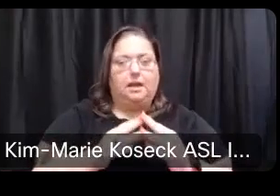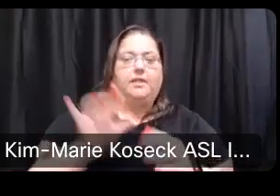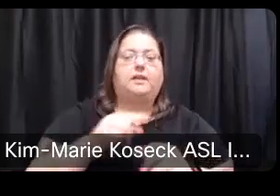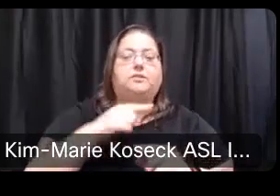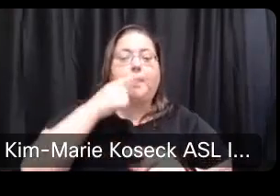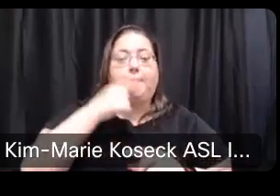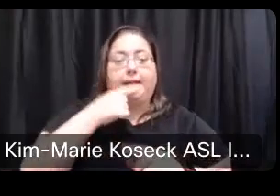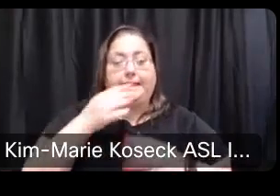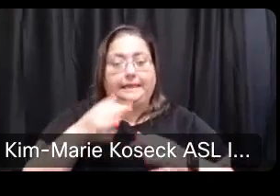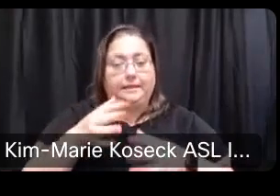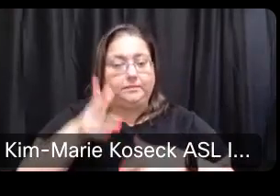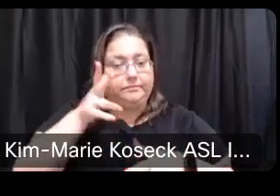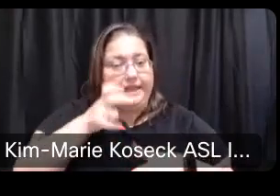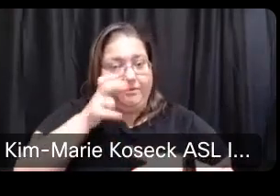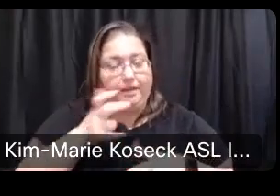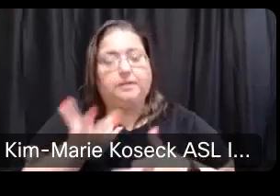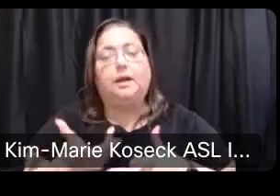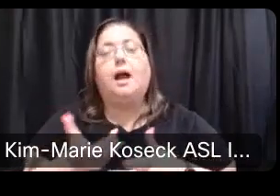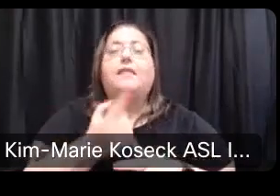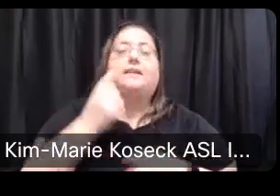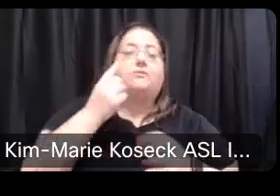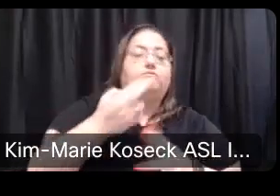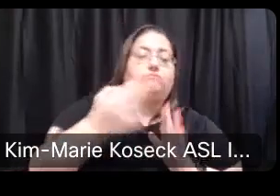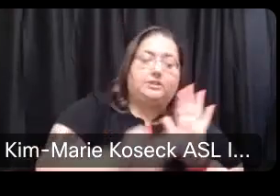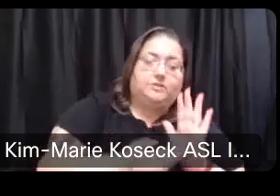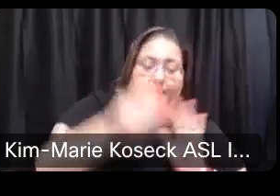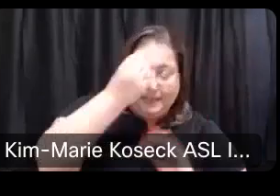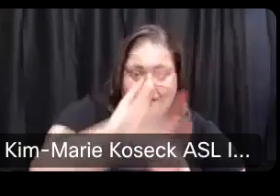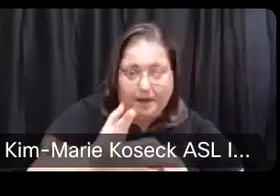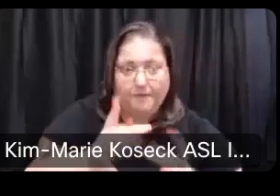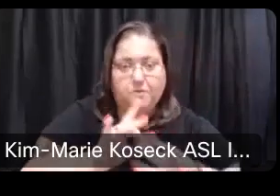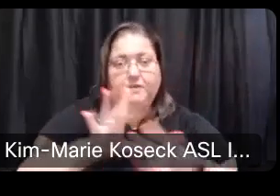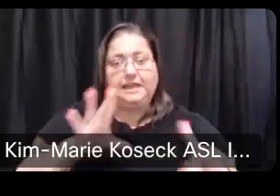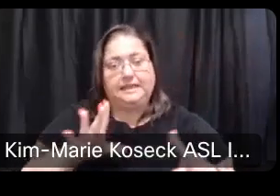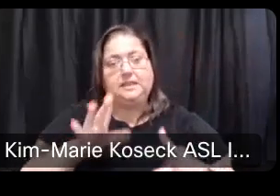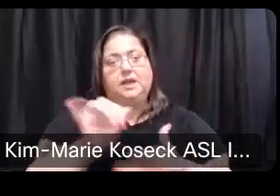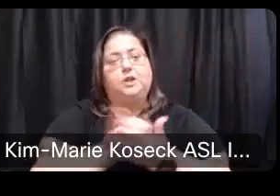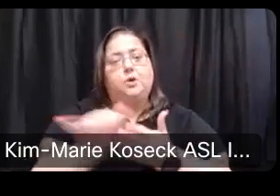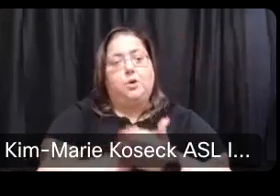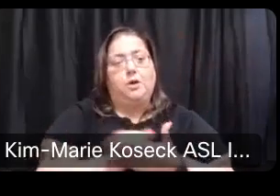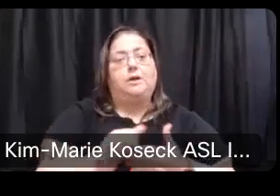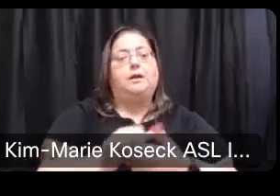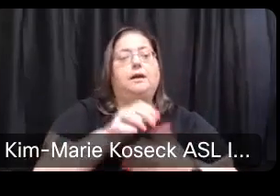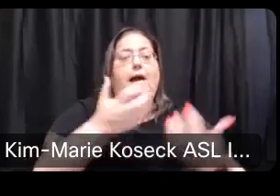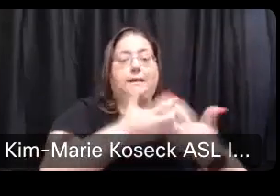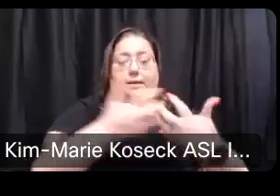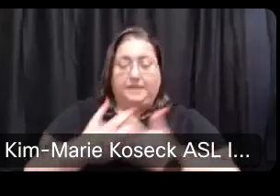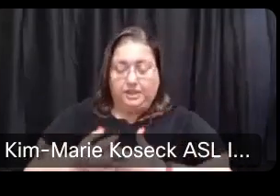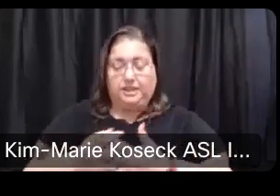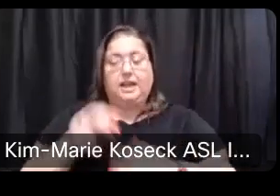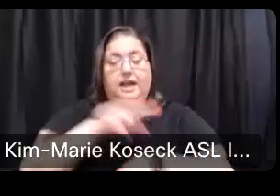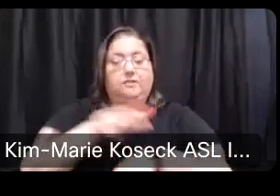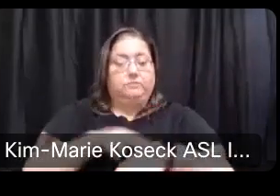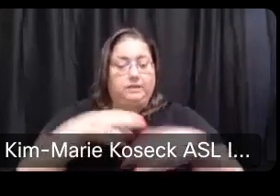all webinars, including registration information, will be released on the New York State Adaptation and Resilience Plan website in the